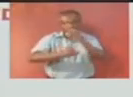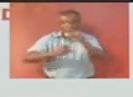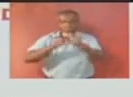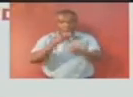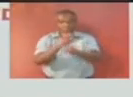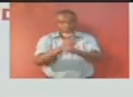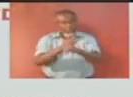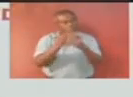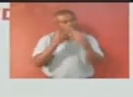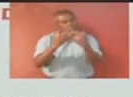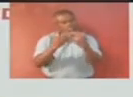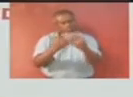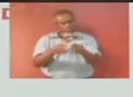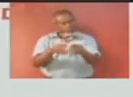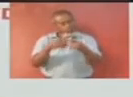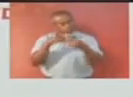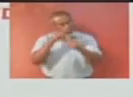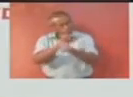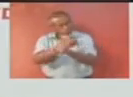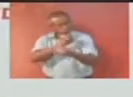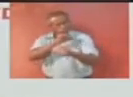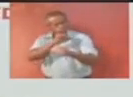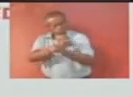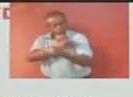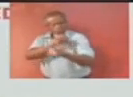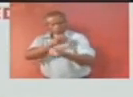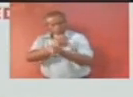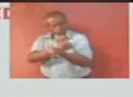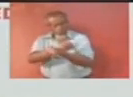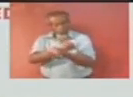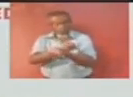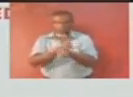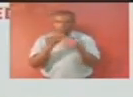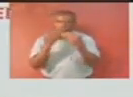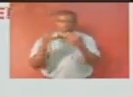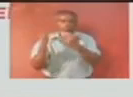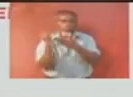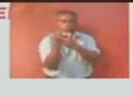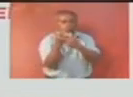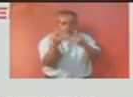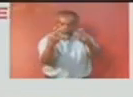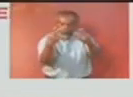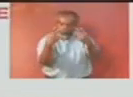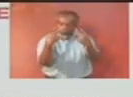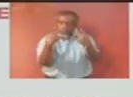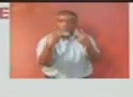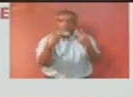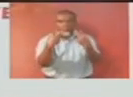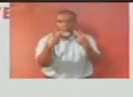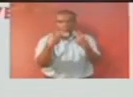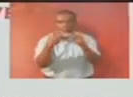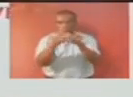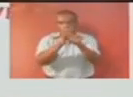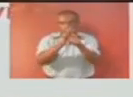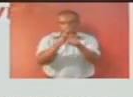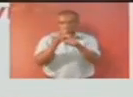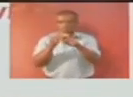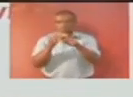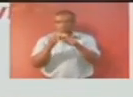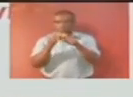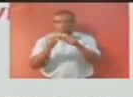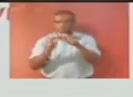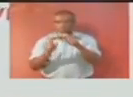that you have been making. And once again, thank you for viewing this COVID-19 update. And we remind